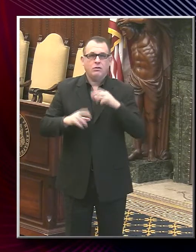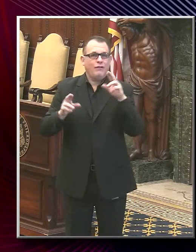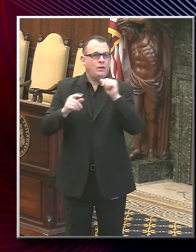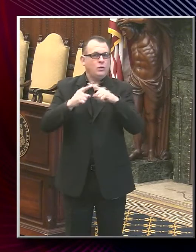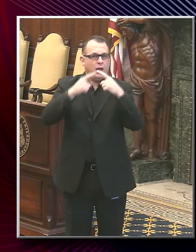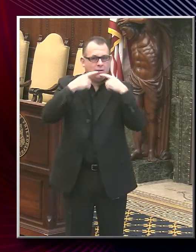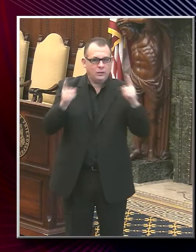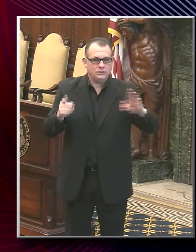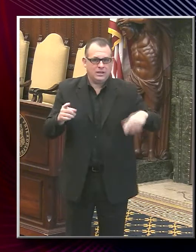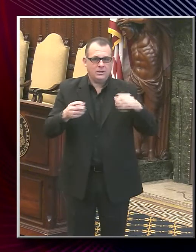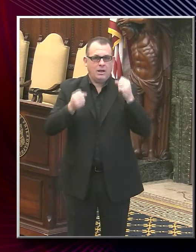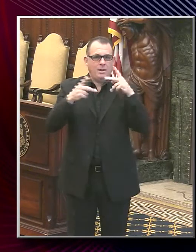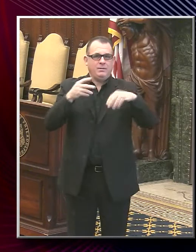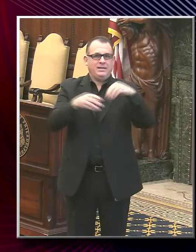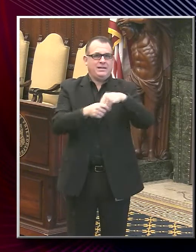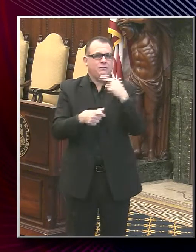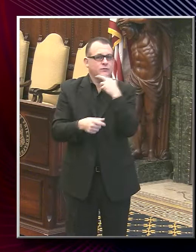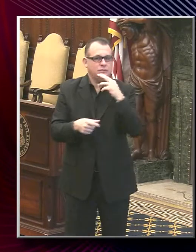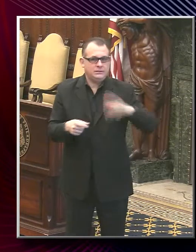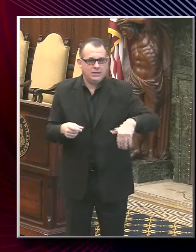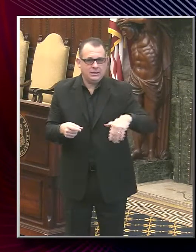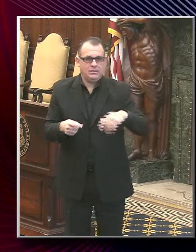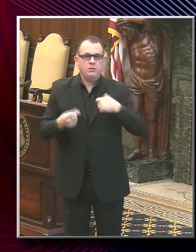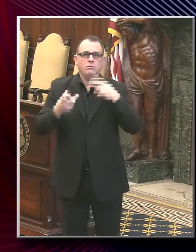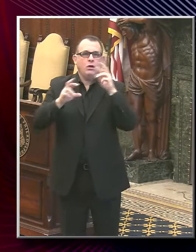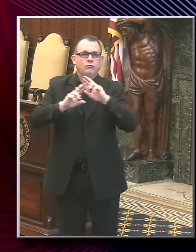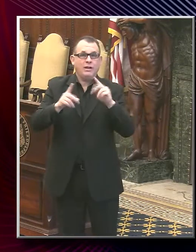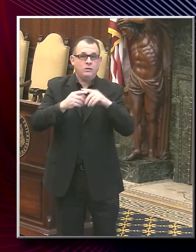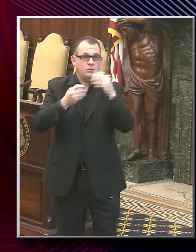that yet, but we hope we will announce that soon as we're ready.